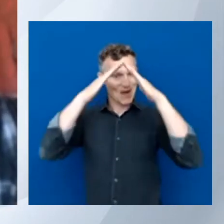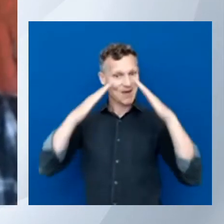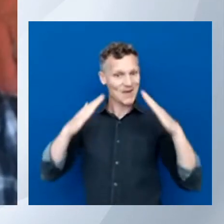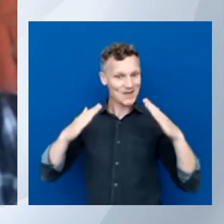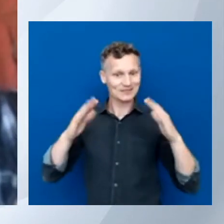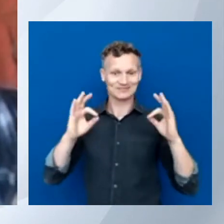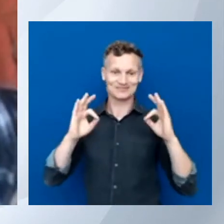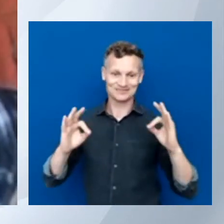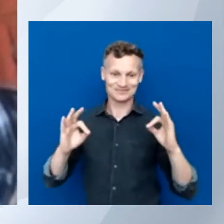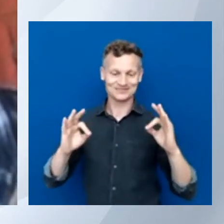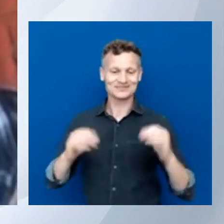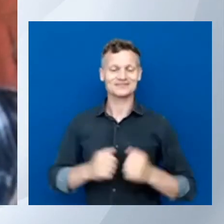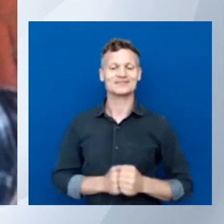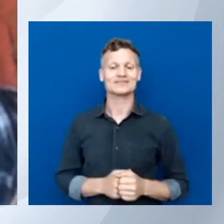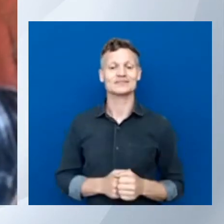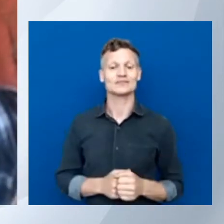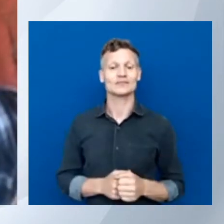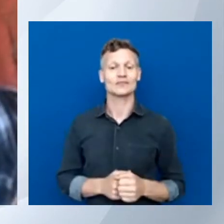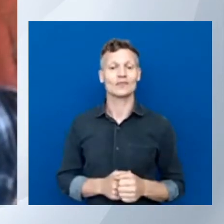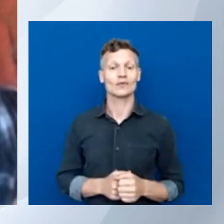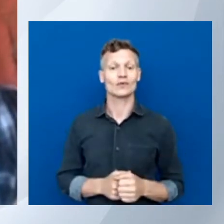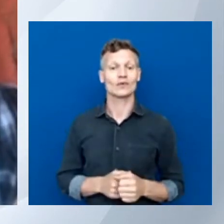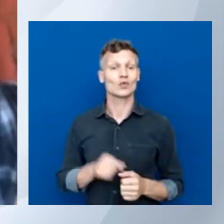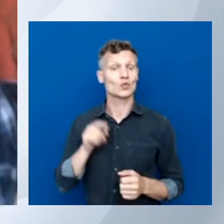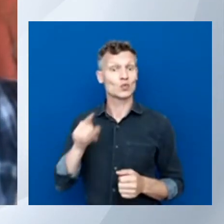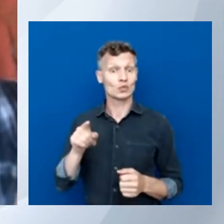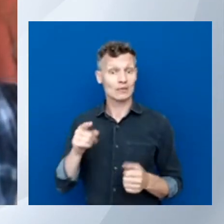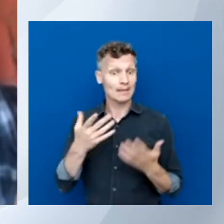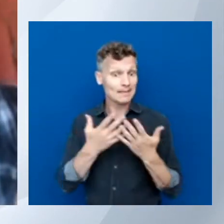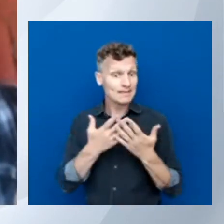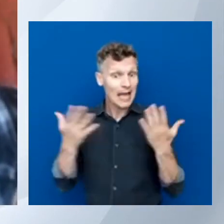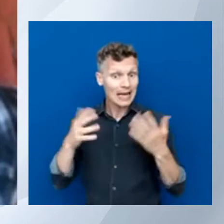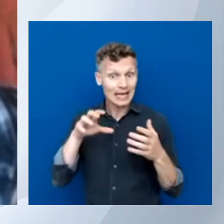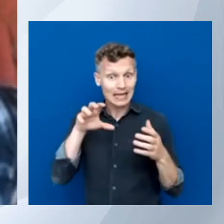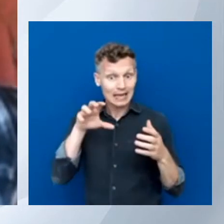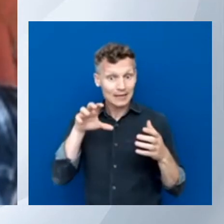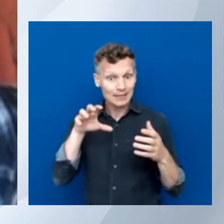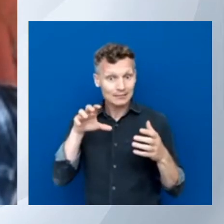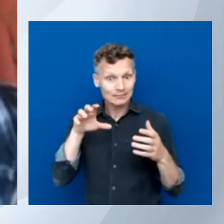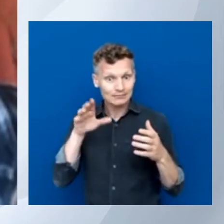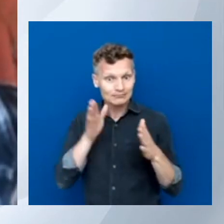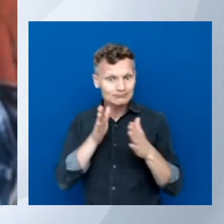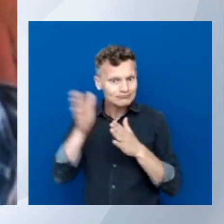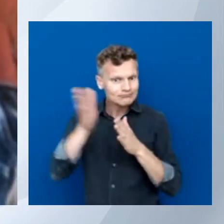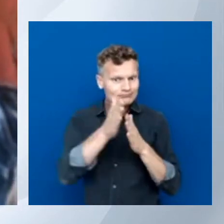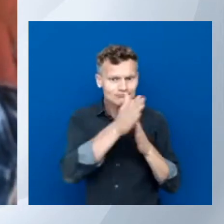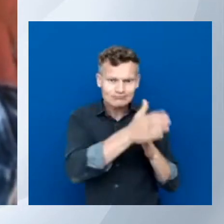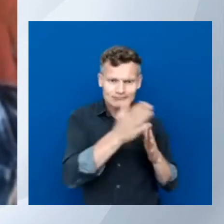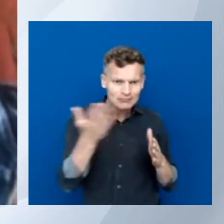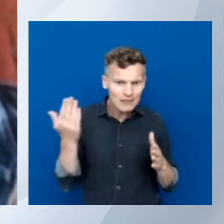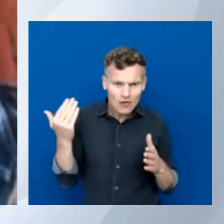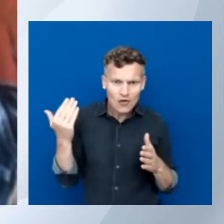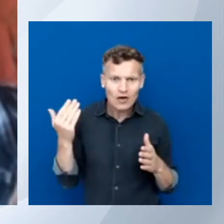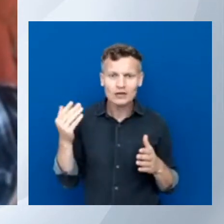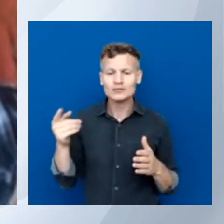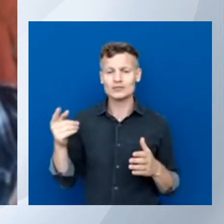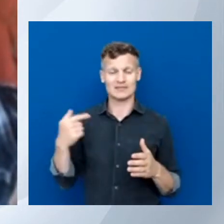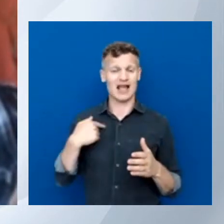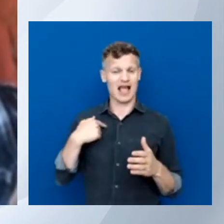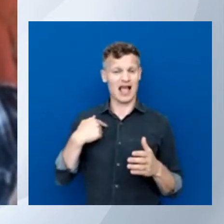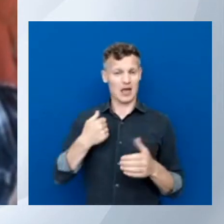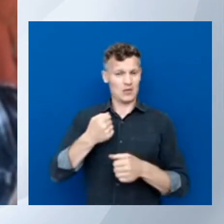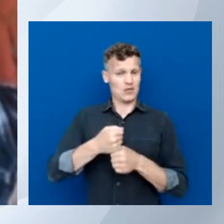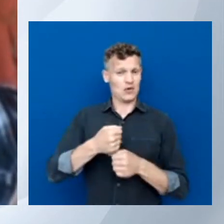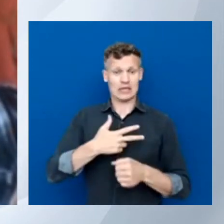talking from all sorts of places before, or? Yeah, so I'm working in Denmark in